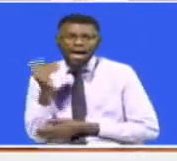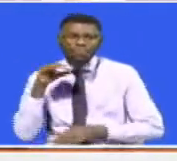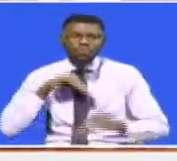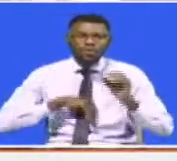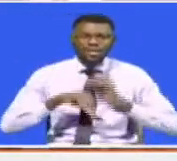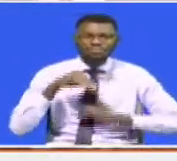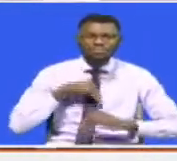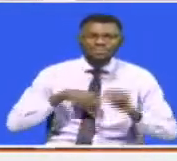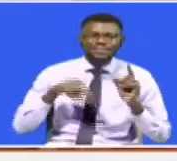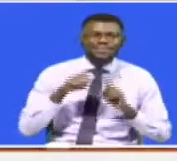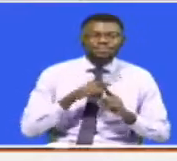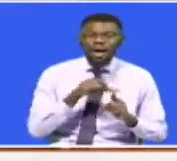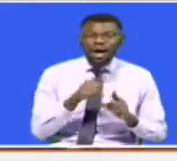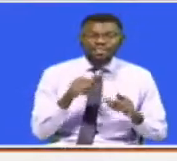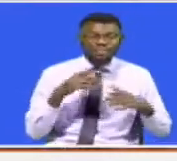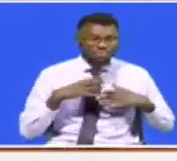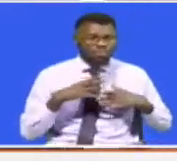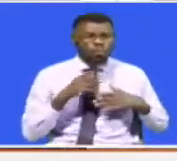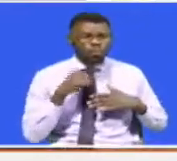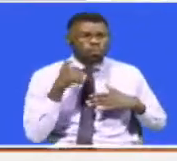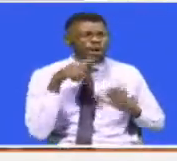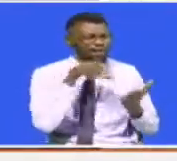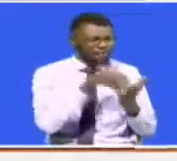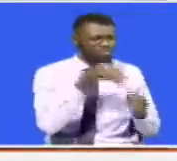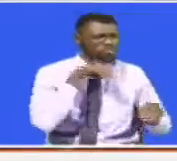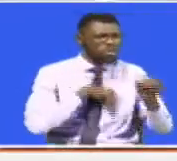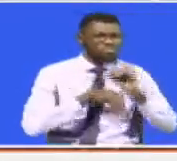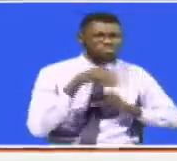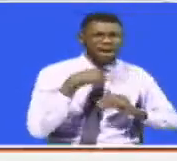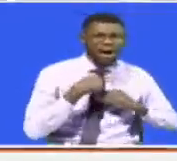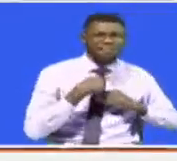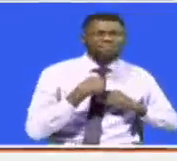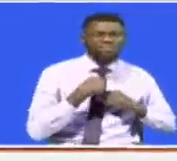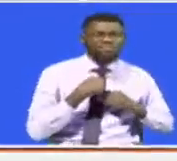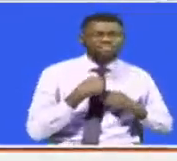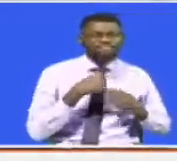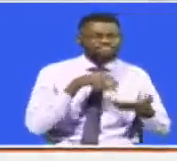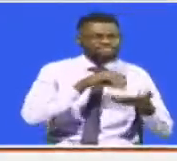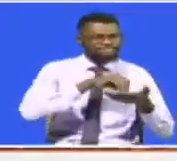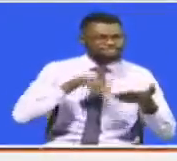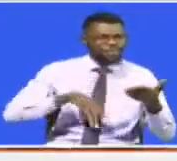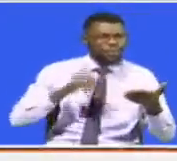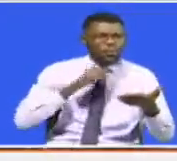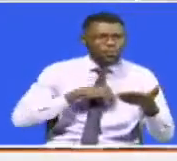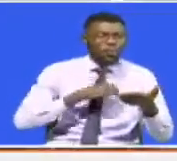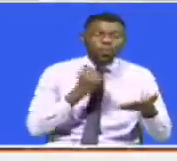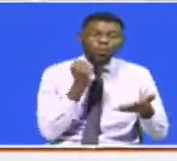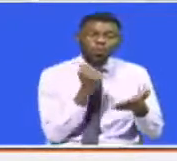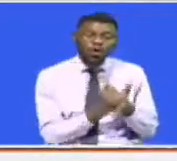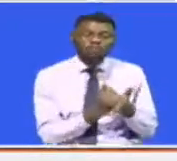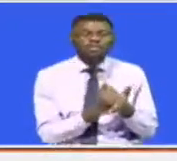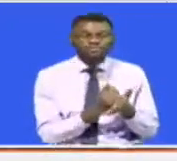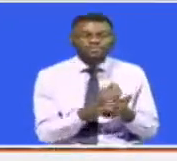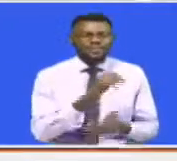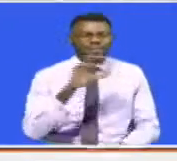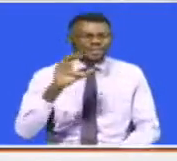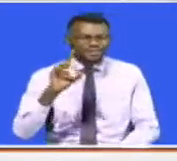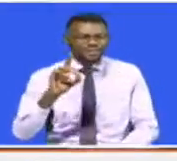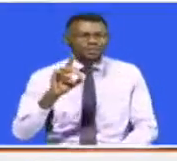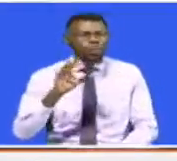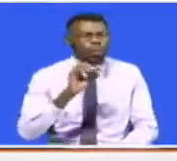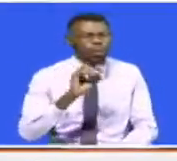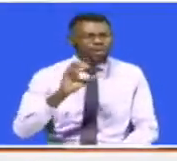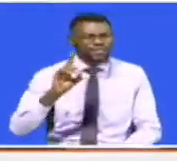and withdrawal of pending graft cases linked to high-profile individuals by the Office of the Director of Public Prosecution, or